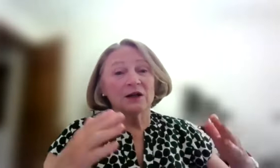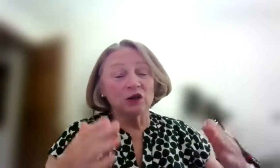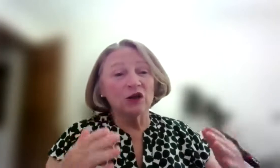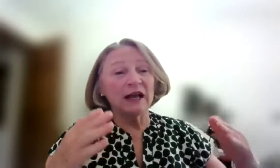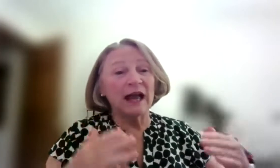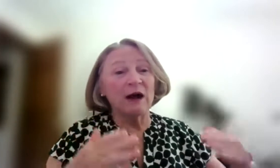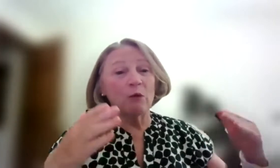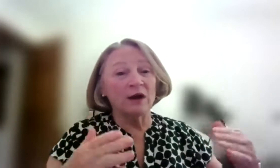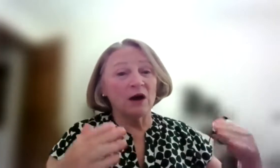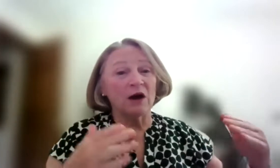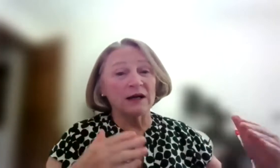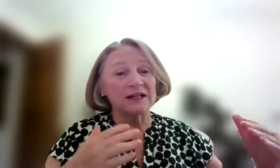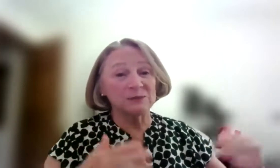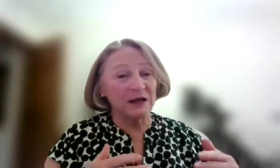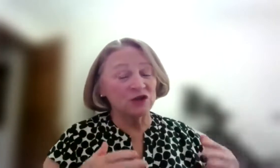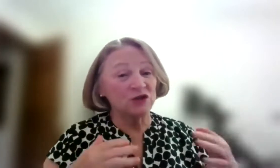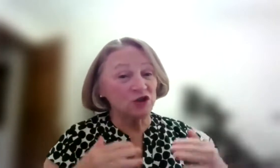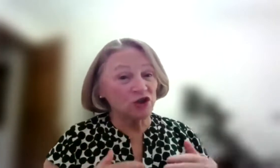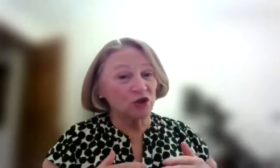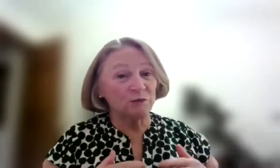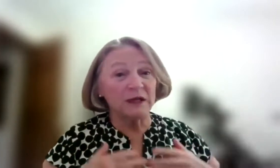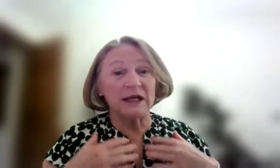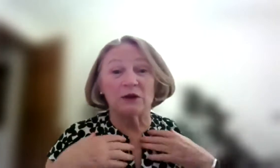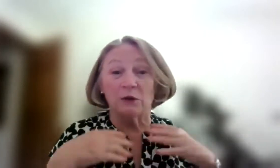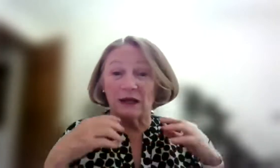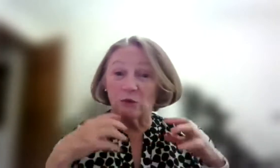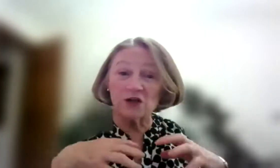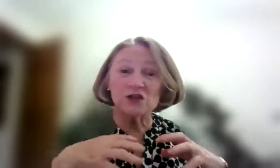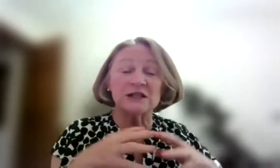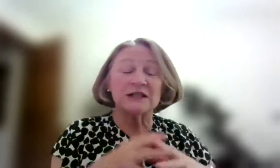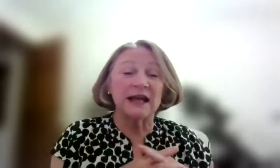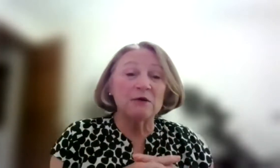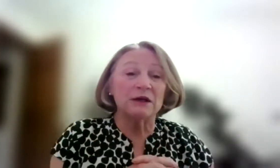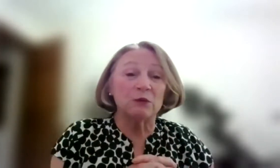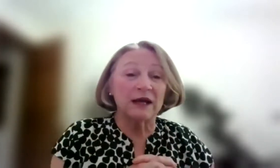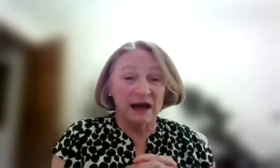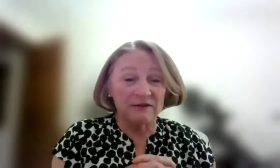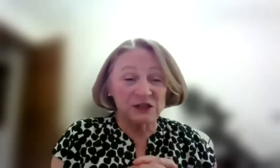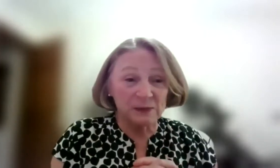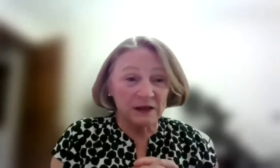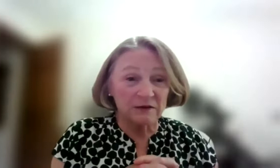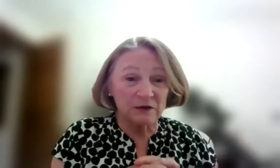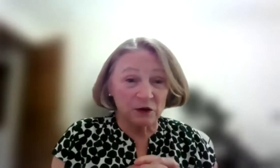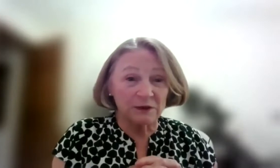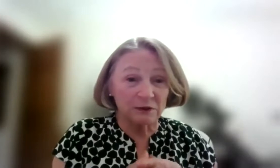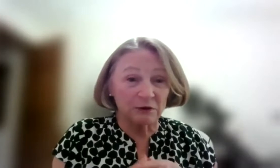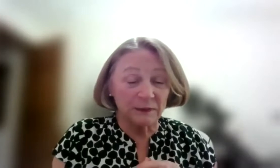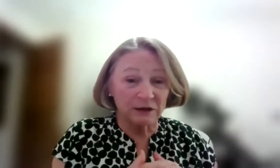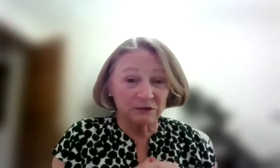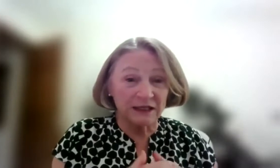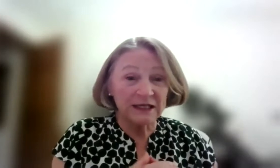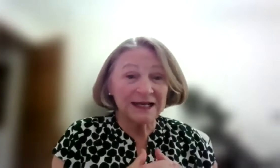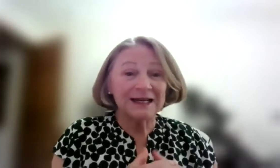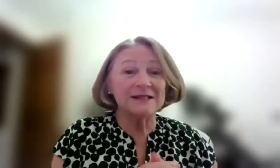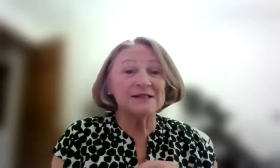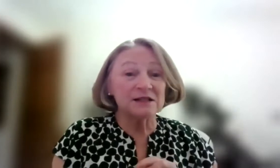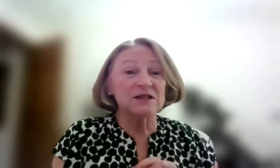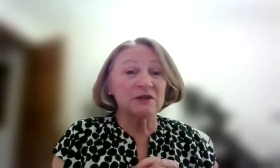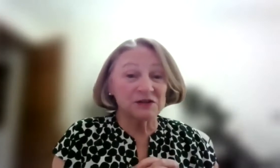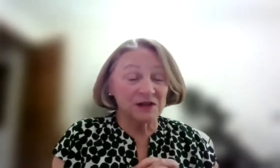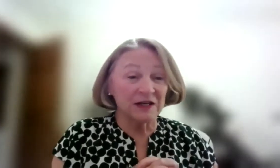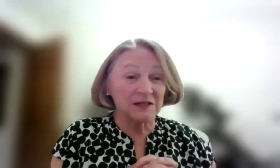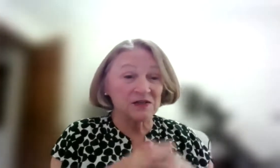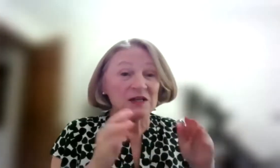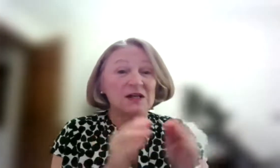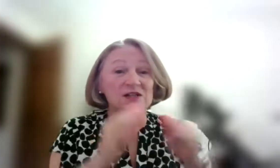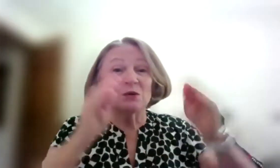we look at what our expansions should be. In Washington County, we have expanded the urban growth boundary in 6